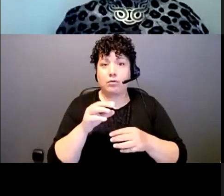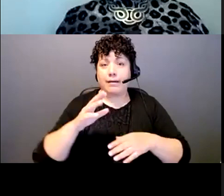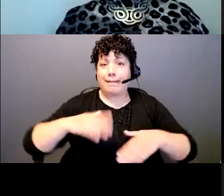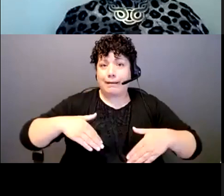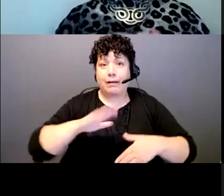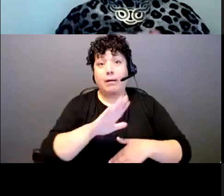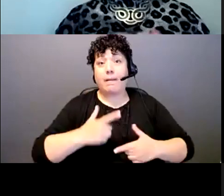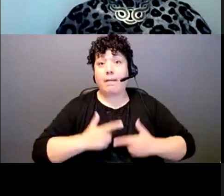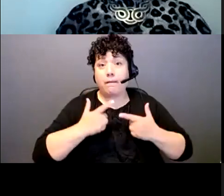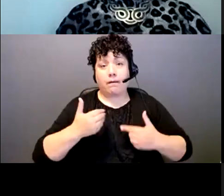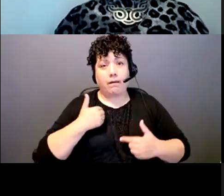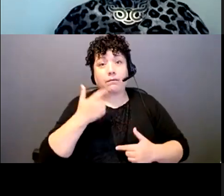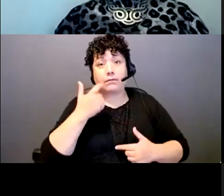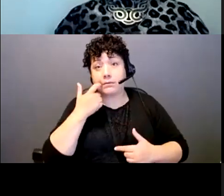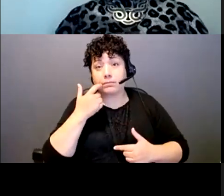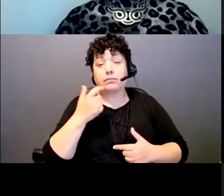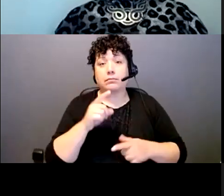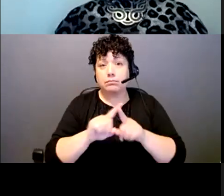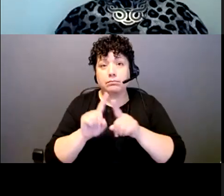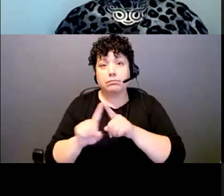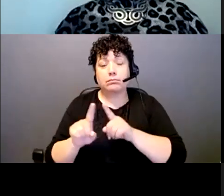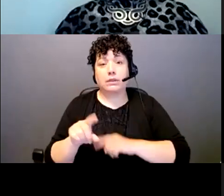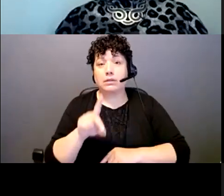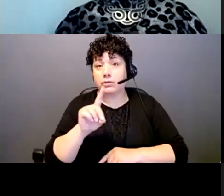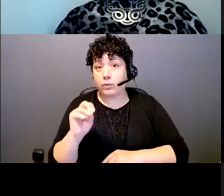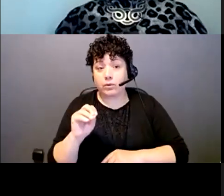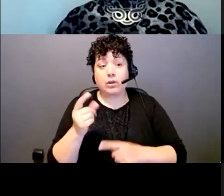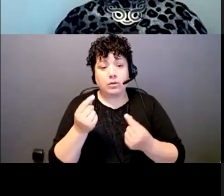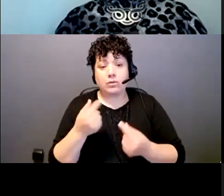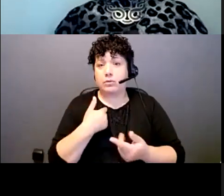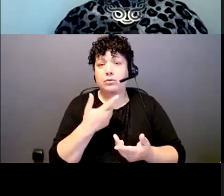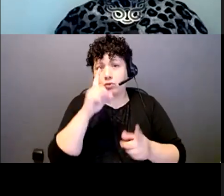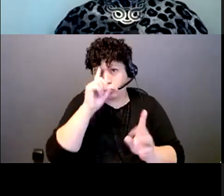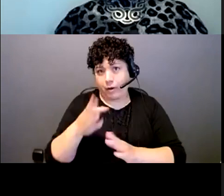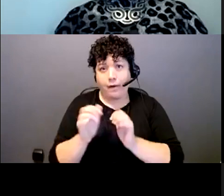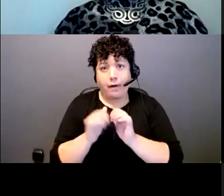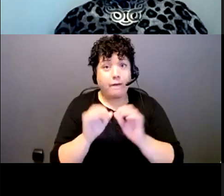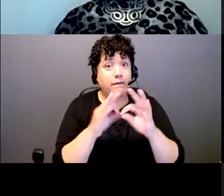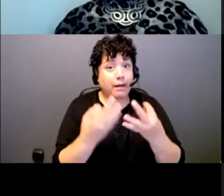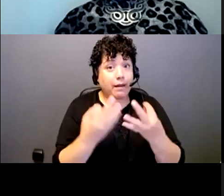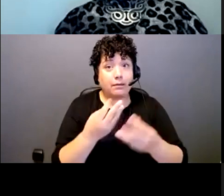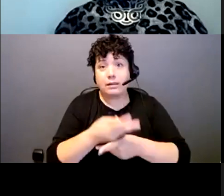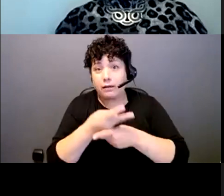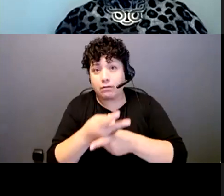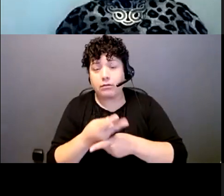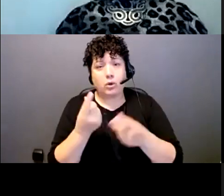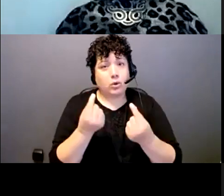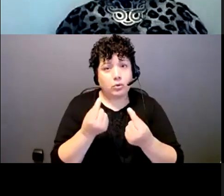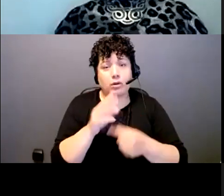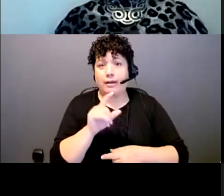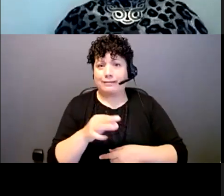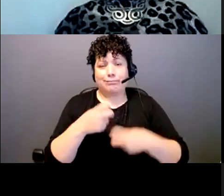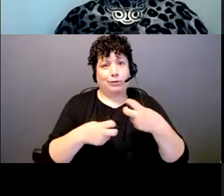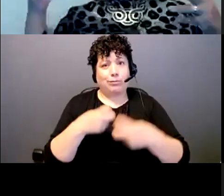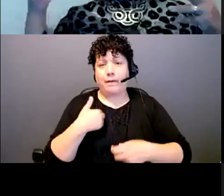to look at some of the strategies for families and caregivers for appropriate enabling when there's a problem substance use with older